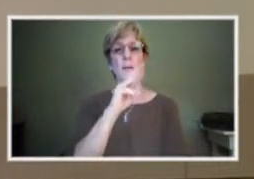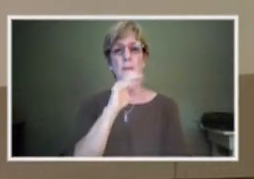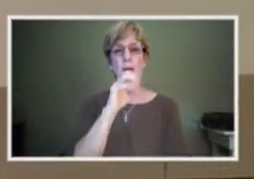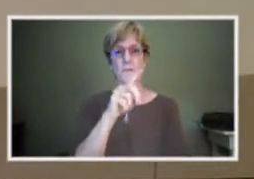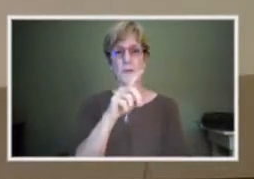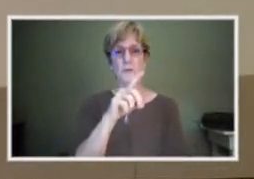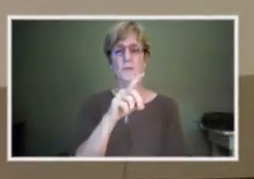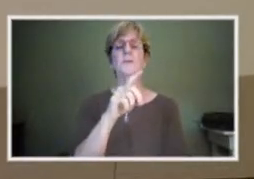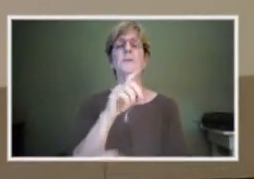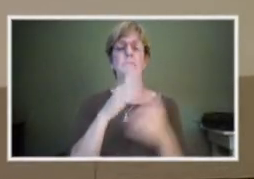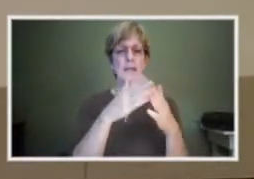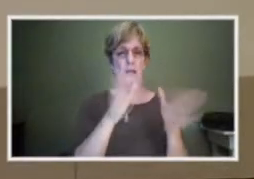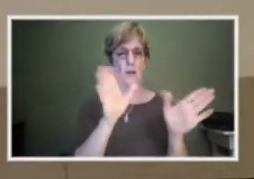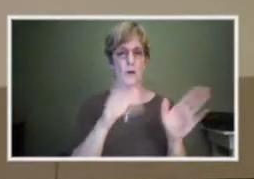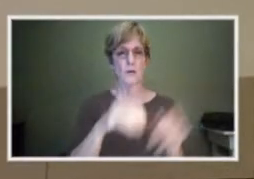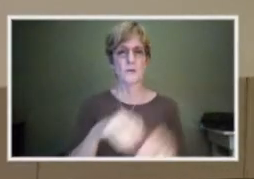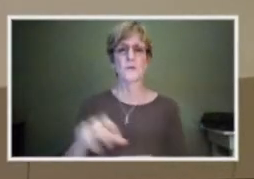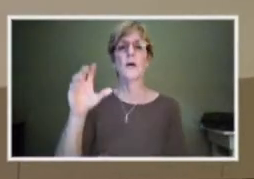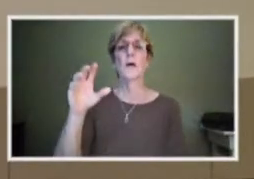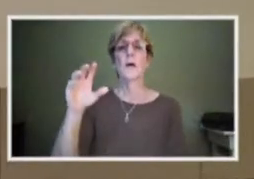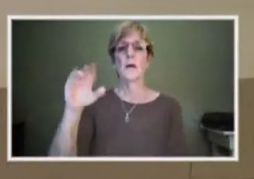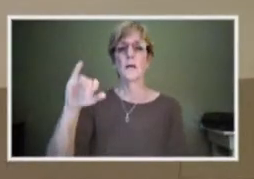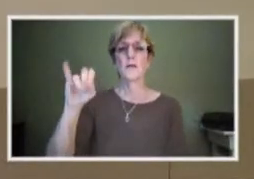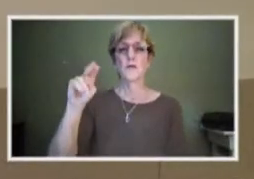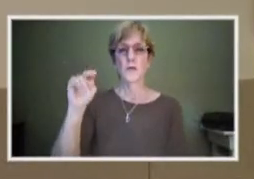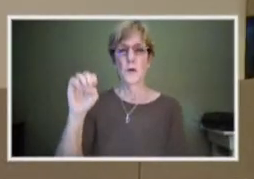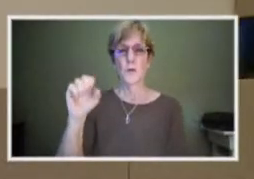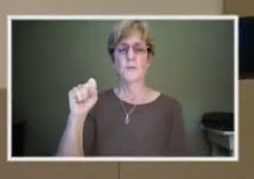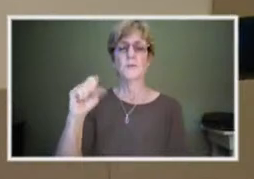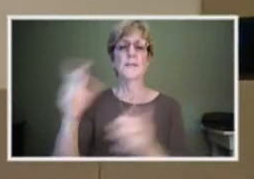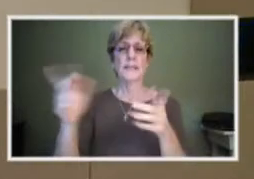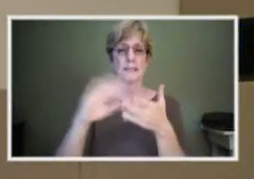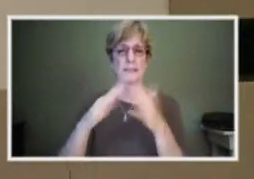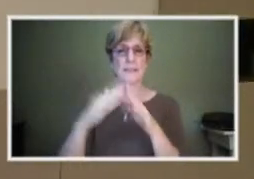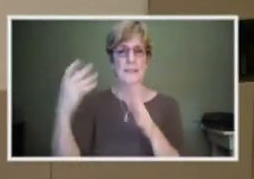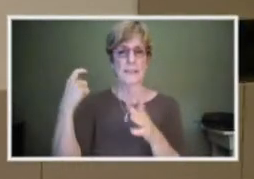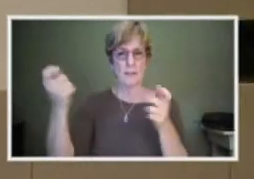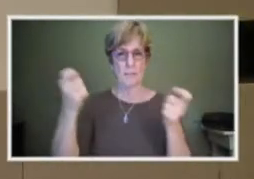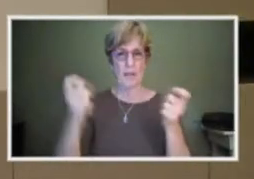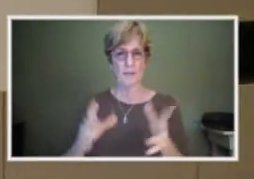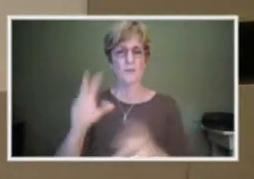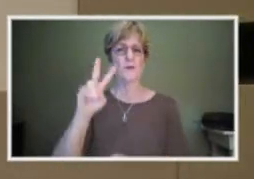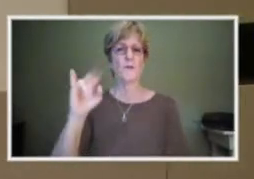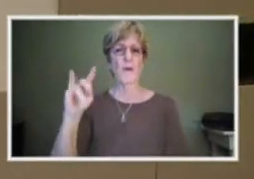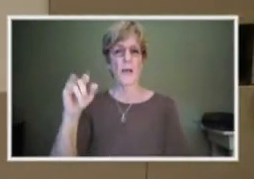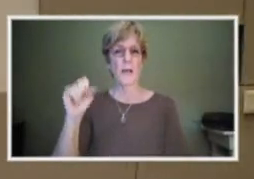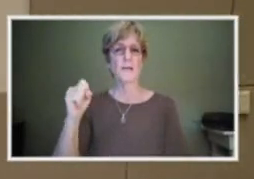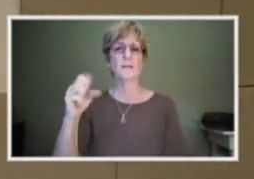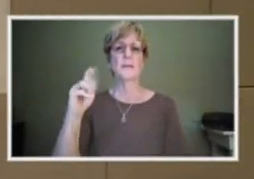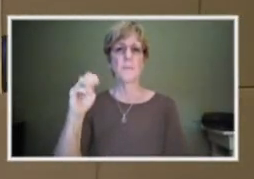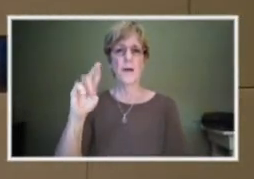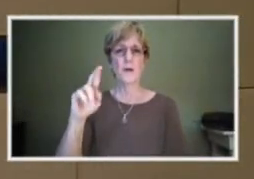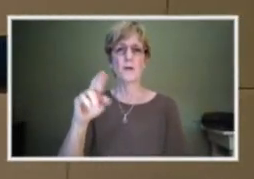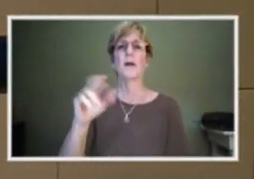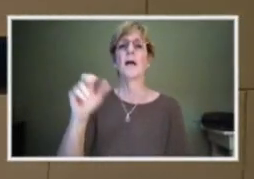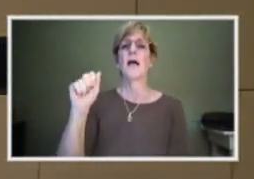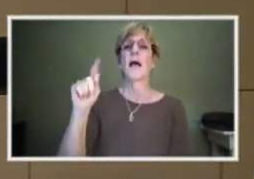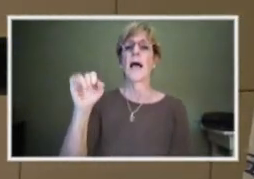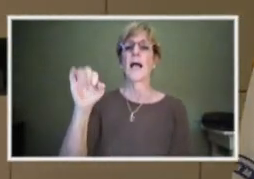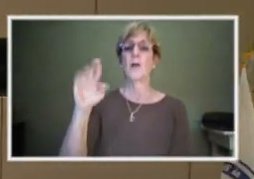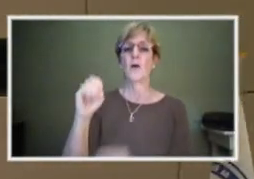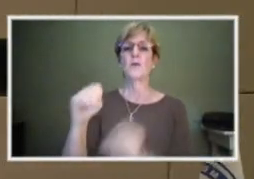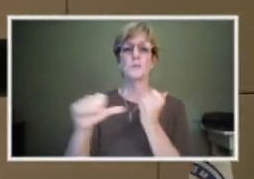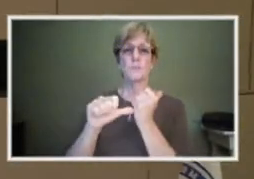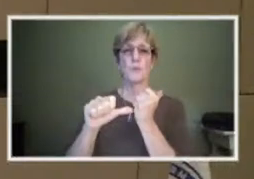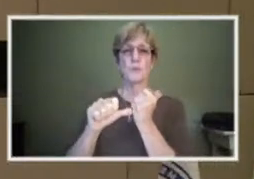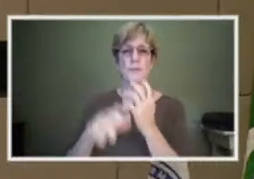large. Marcus Jones, City Manager. Vi Lyles, and I serve as Mayor. Braxton Winston, at large, and serving as Mayor Pro Tem.